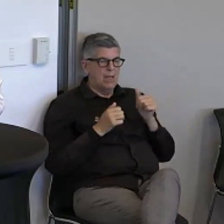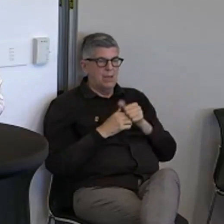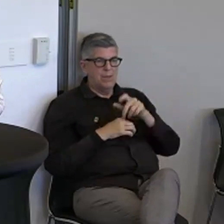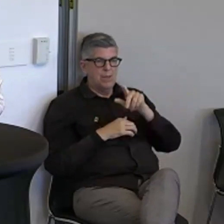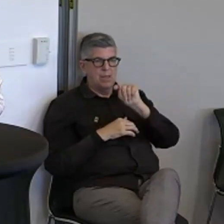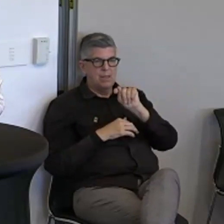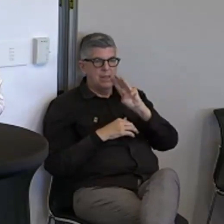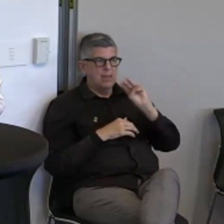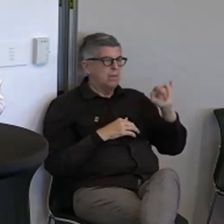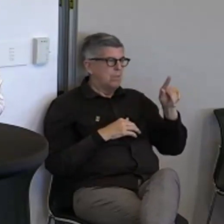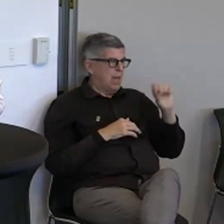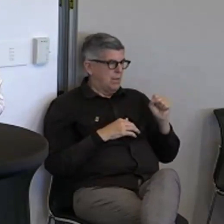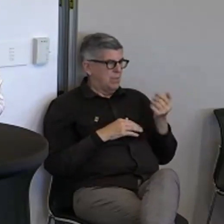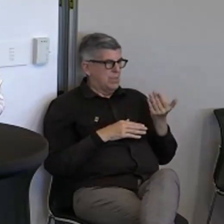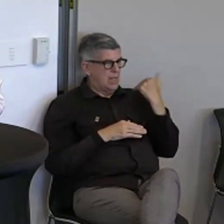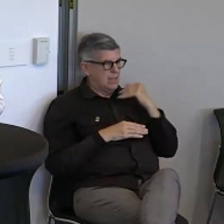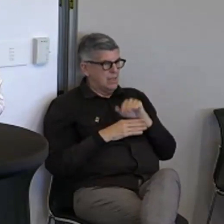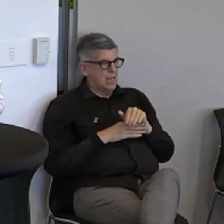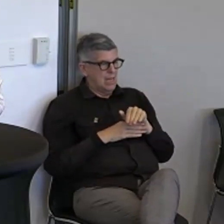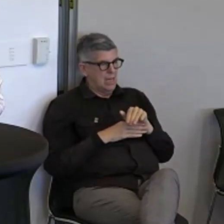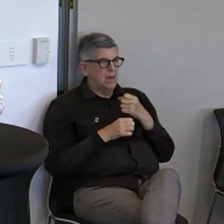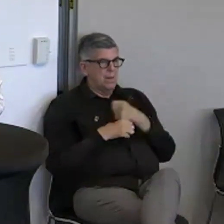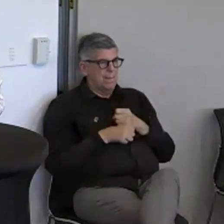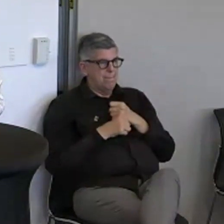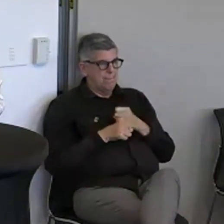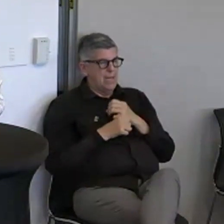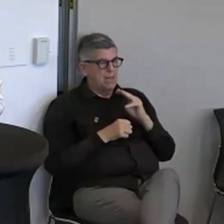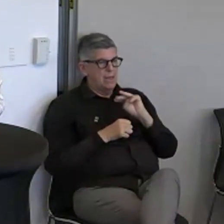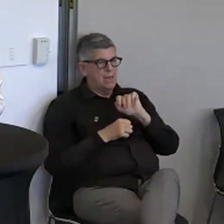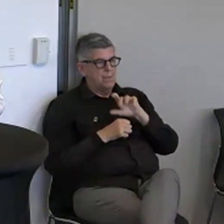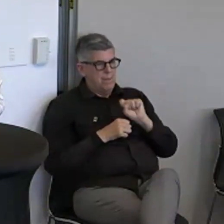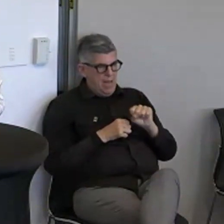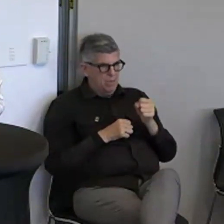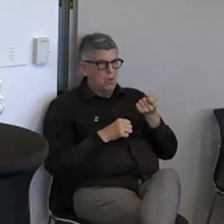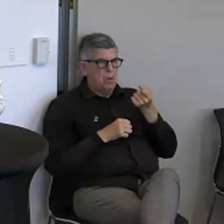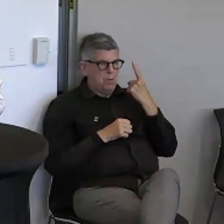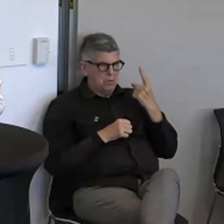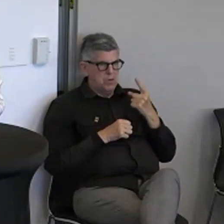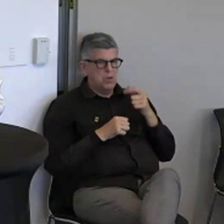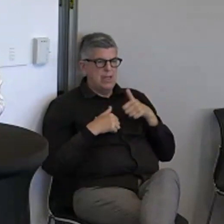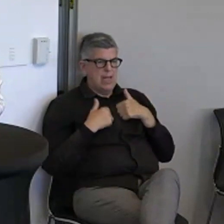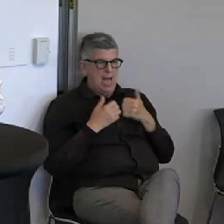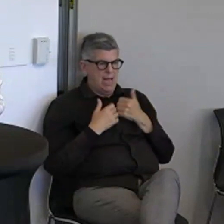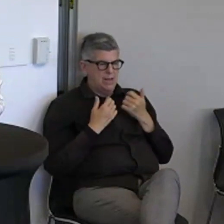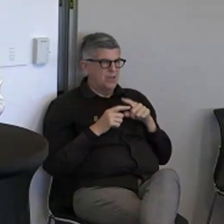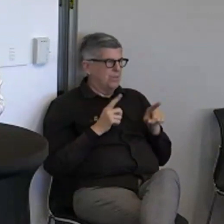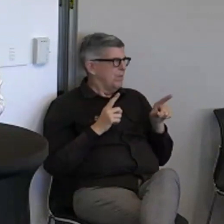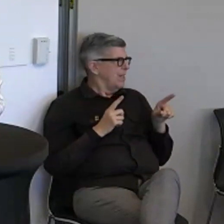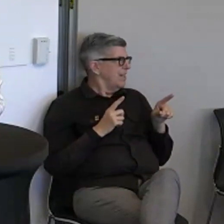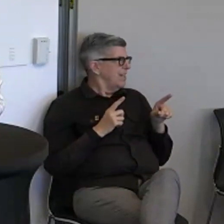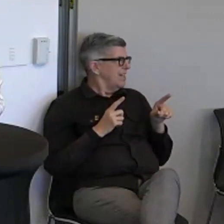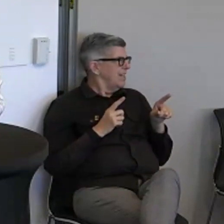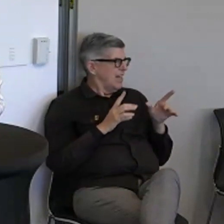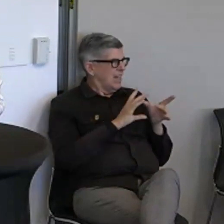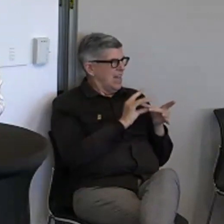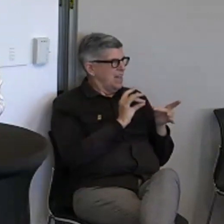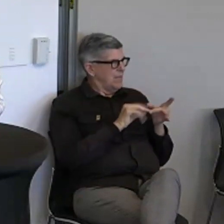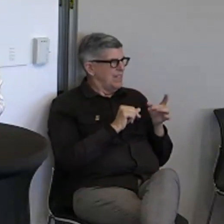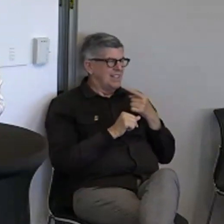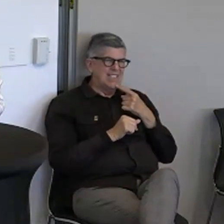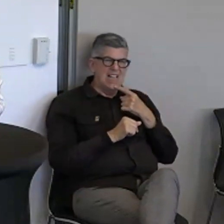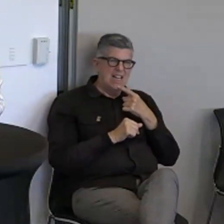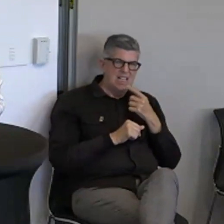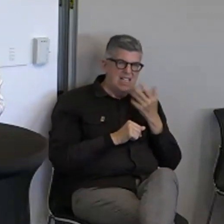maps. And what I noticed was that it seemed to know the addresses that I put in, but then it made some comment about not being able to know where my address